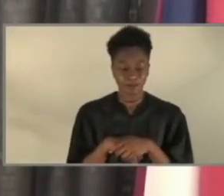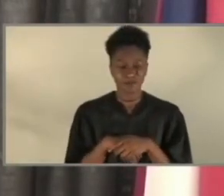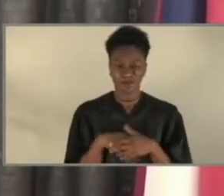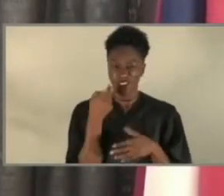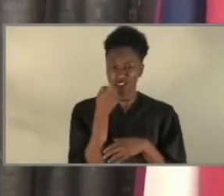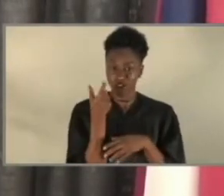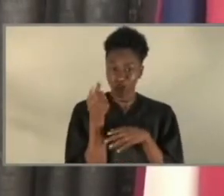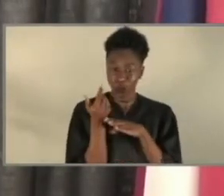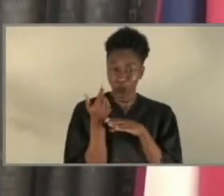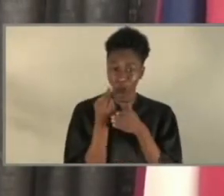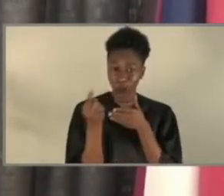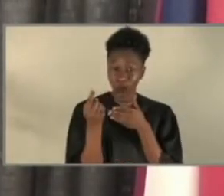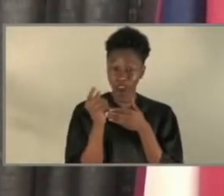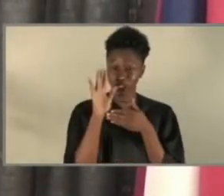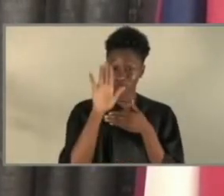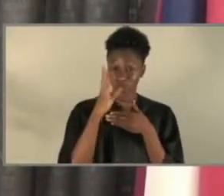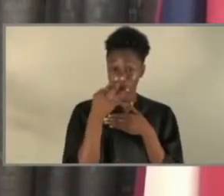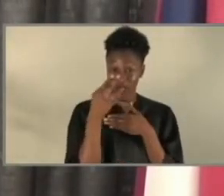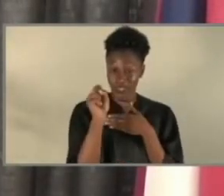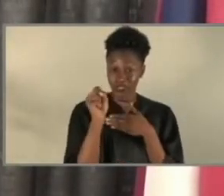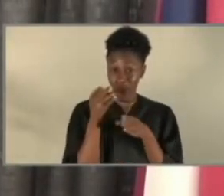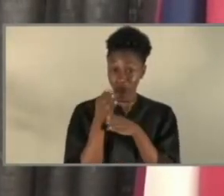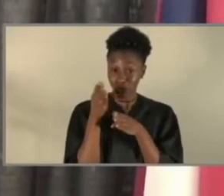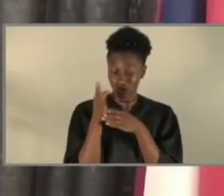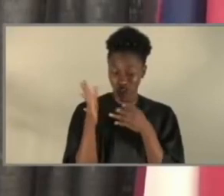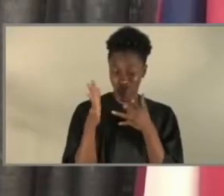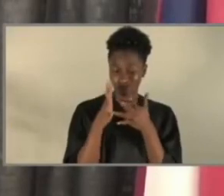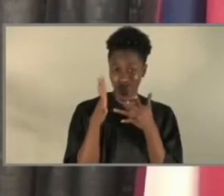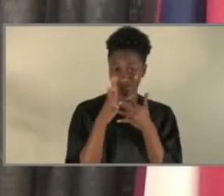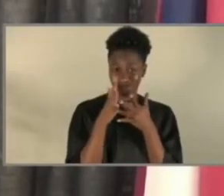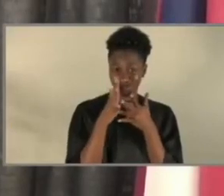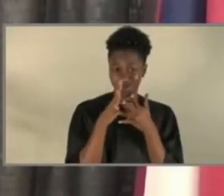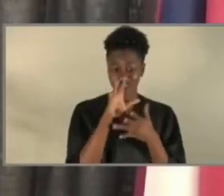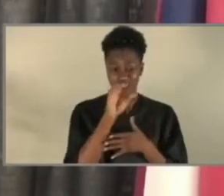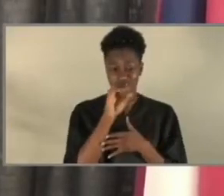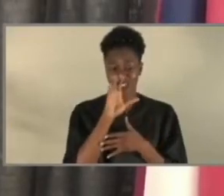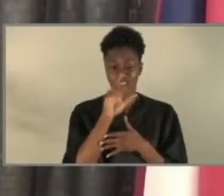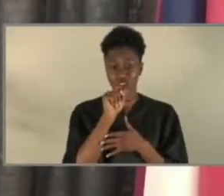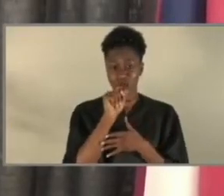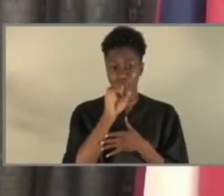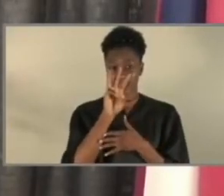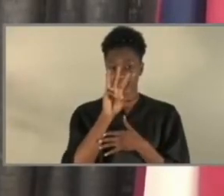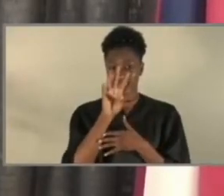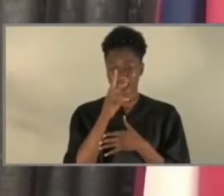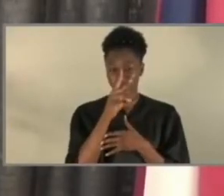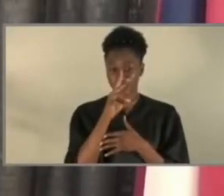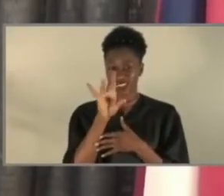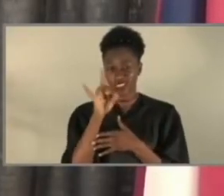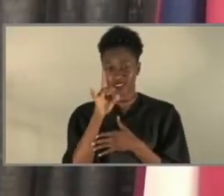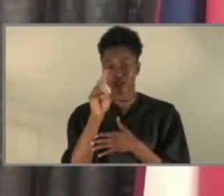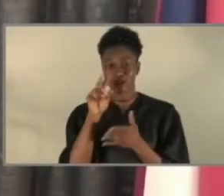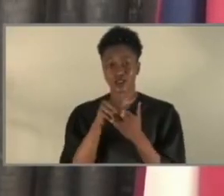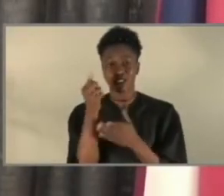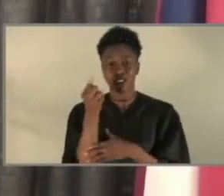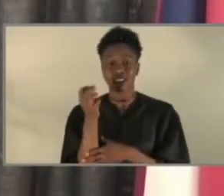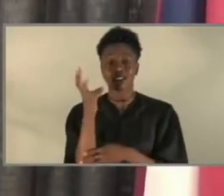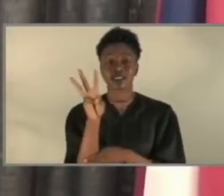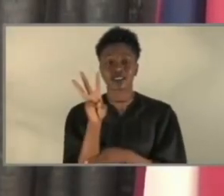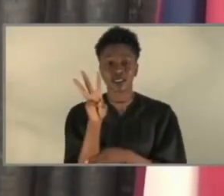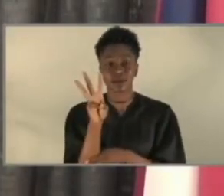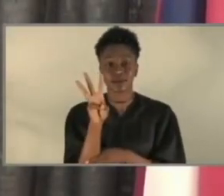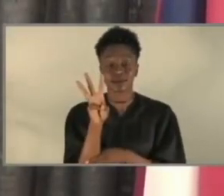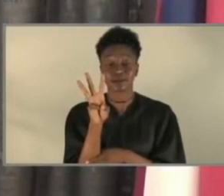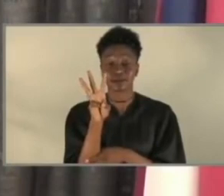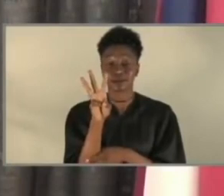few weeks into your high school career, October 7 and 8, of 2016,